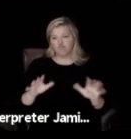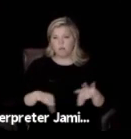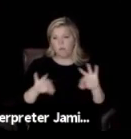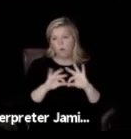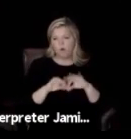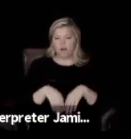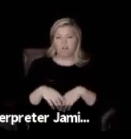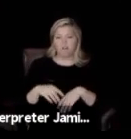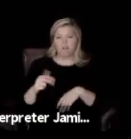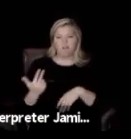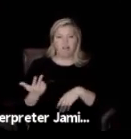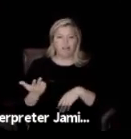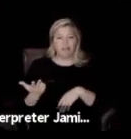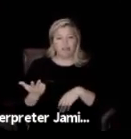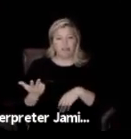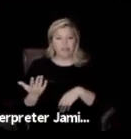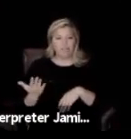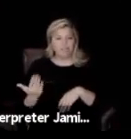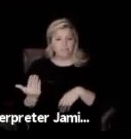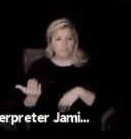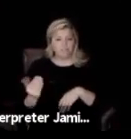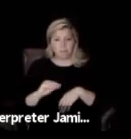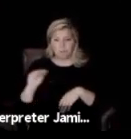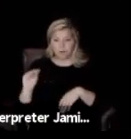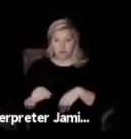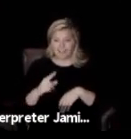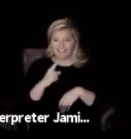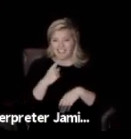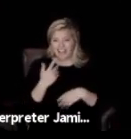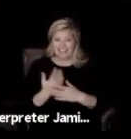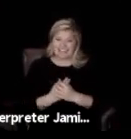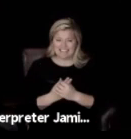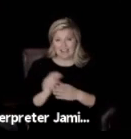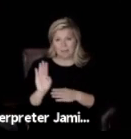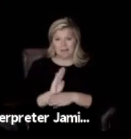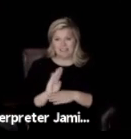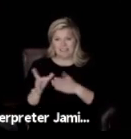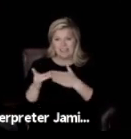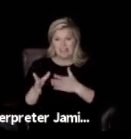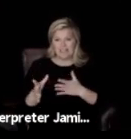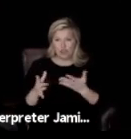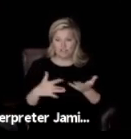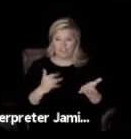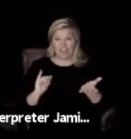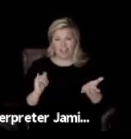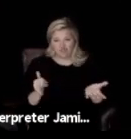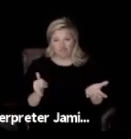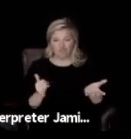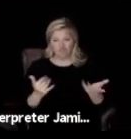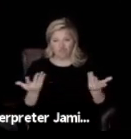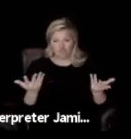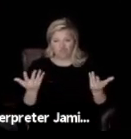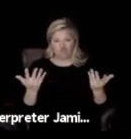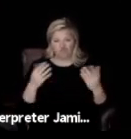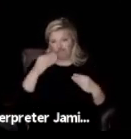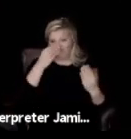40% are pretty much somewhat important. Don't think it's really that important to. Somewhat important. They could take it, they could not take it. Very good. And